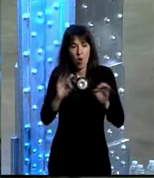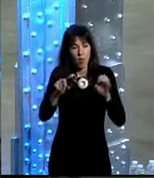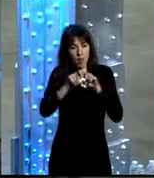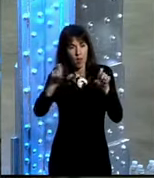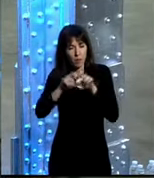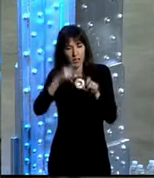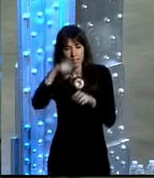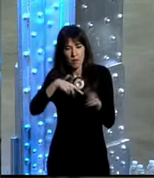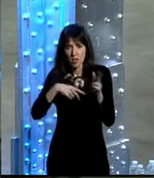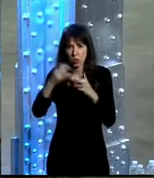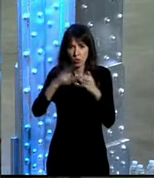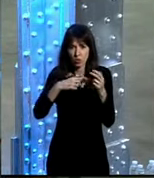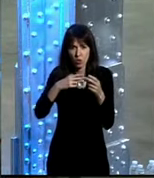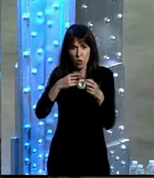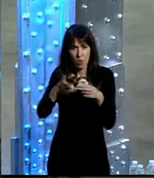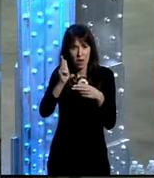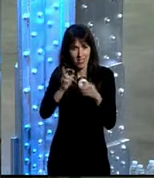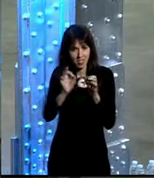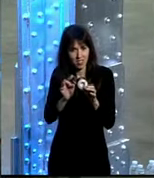system, or even